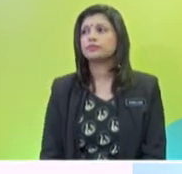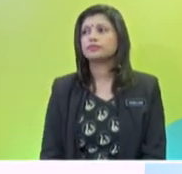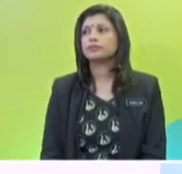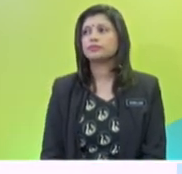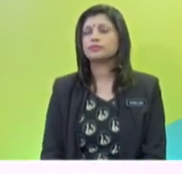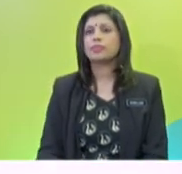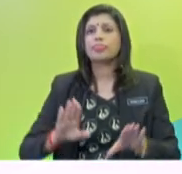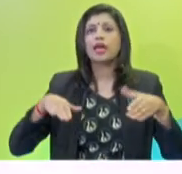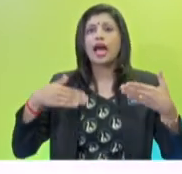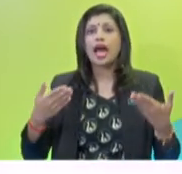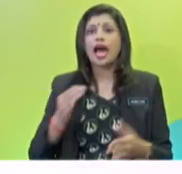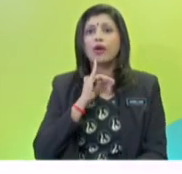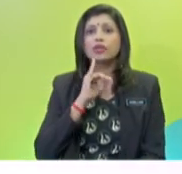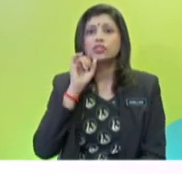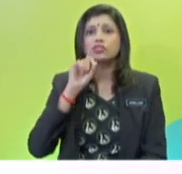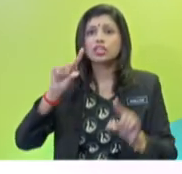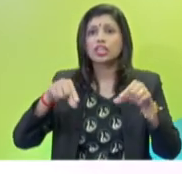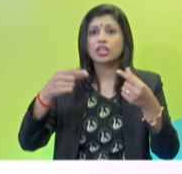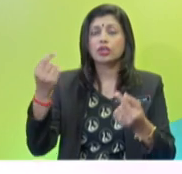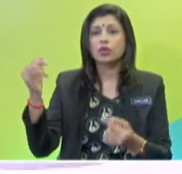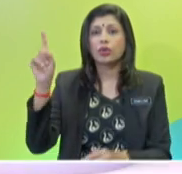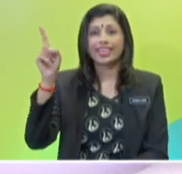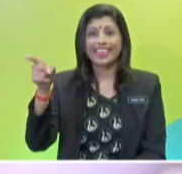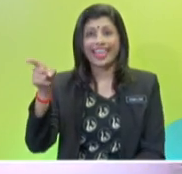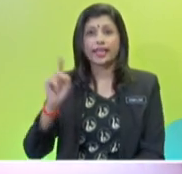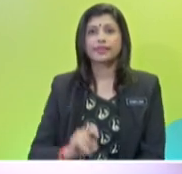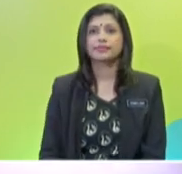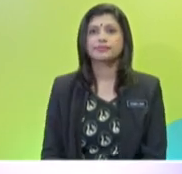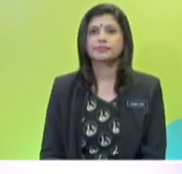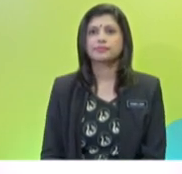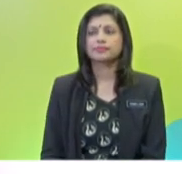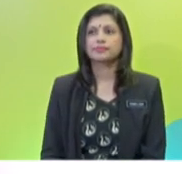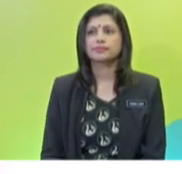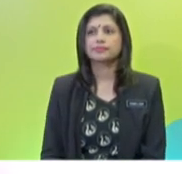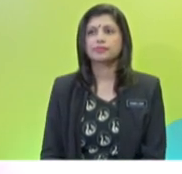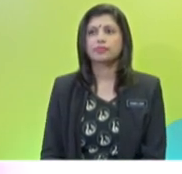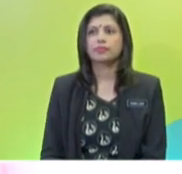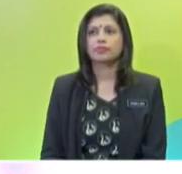job. Okay, the third question. How is she going there? Putri, can you give it a try?